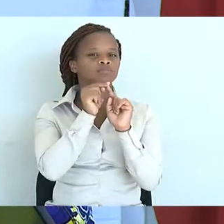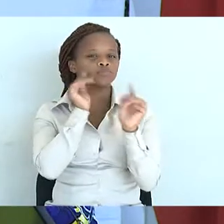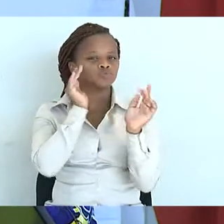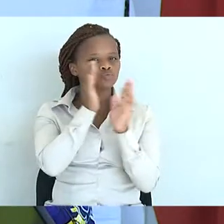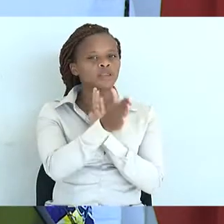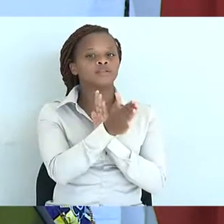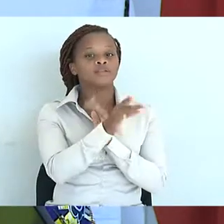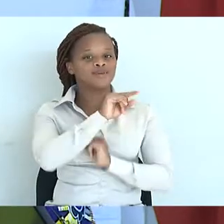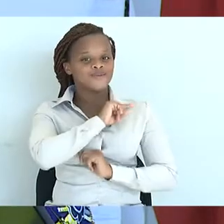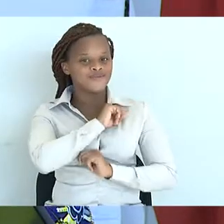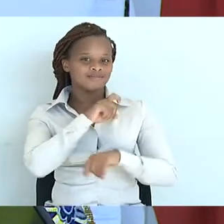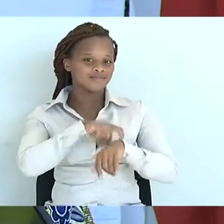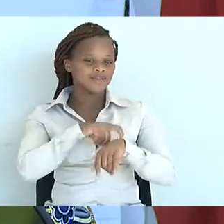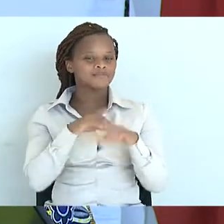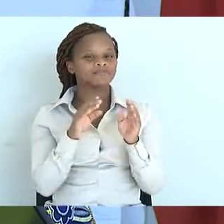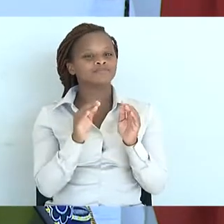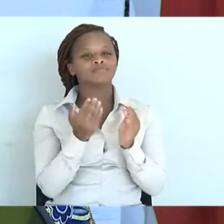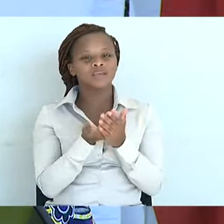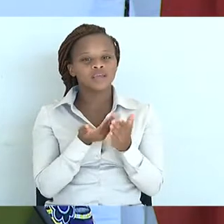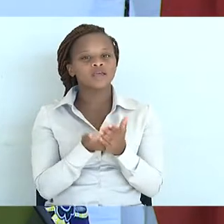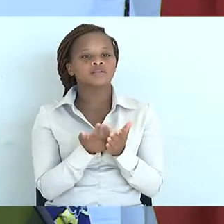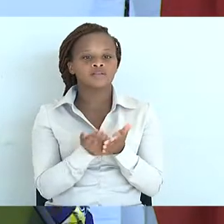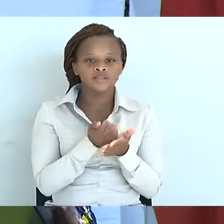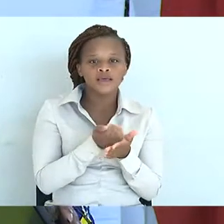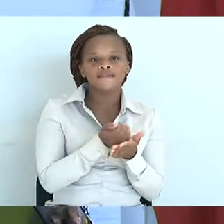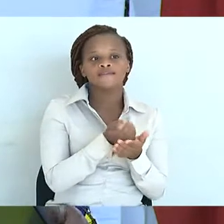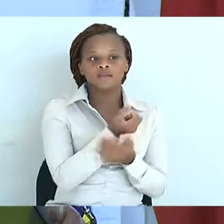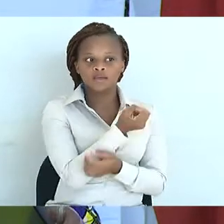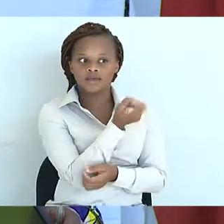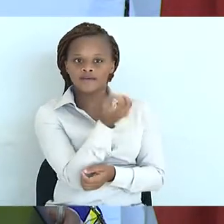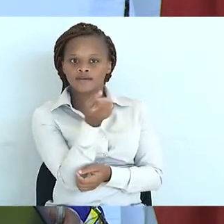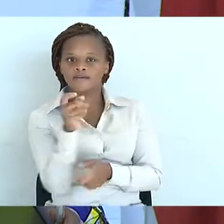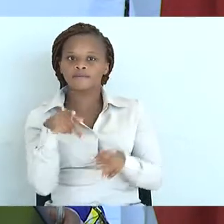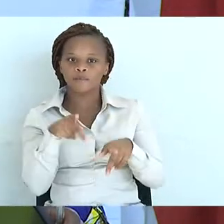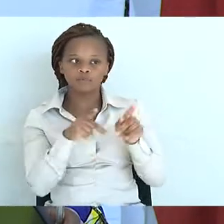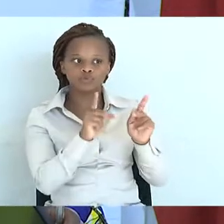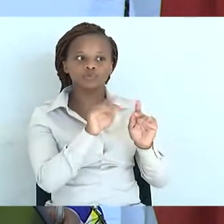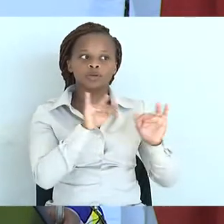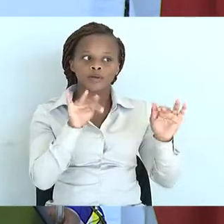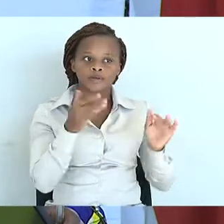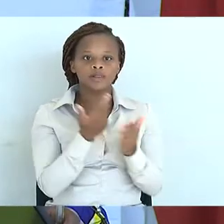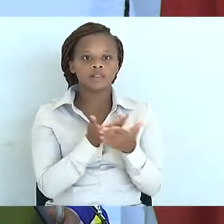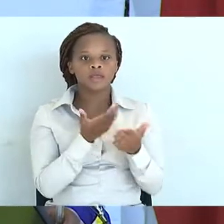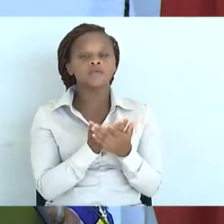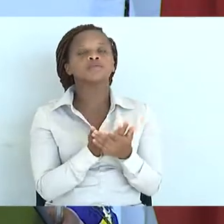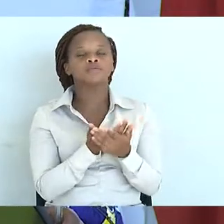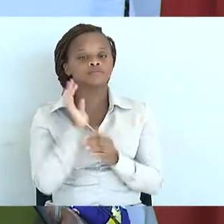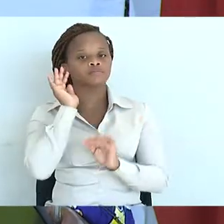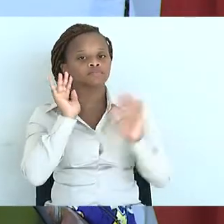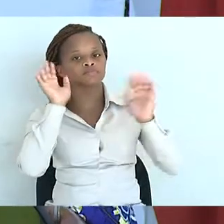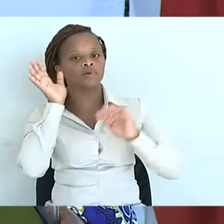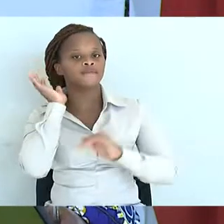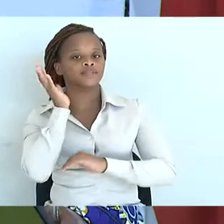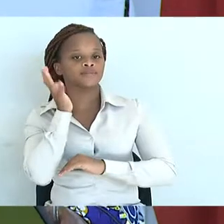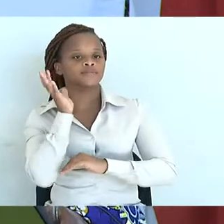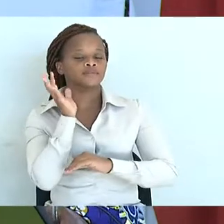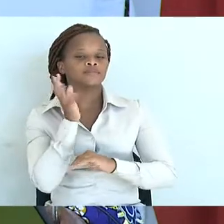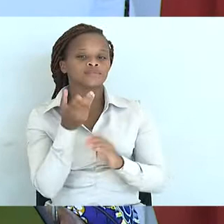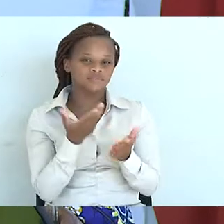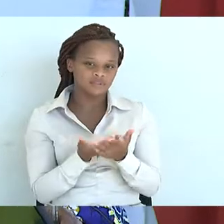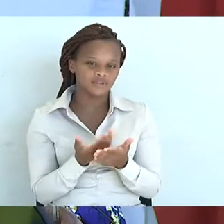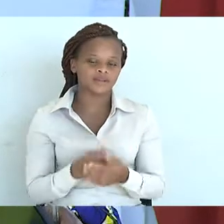time and give as much people an opportunity to ask.